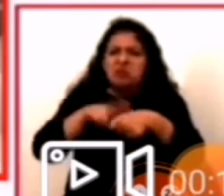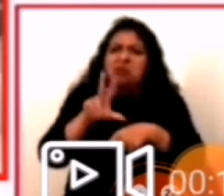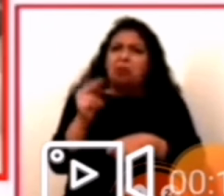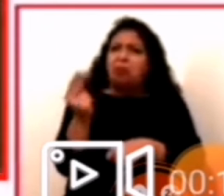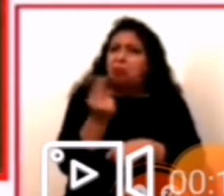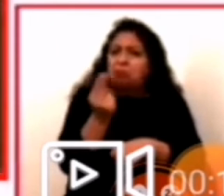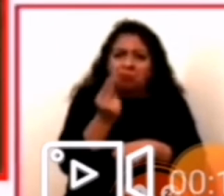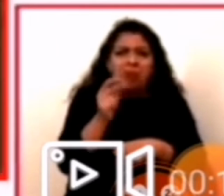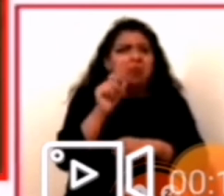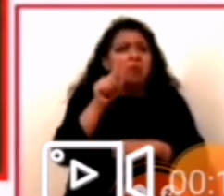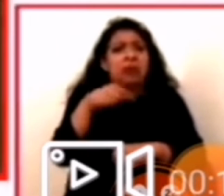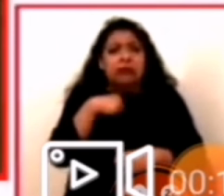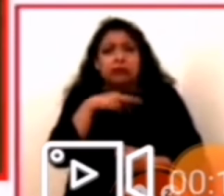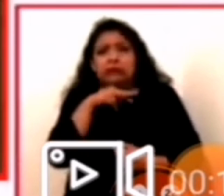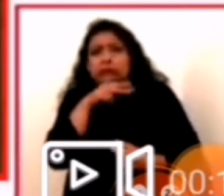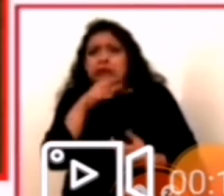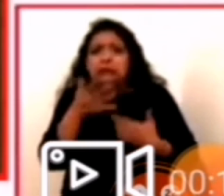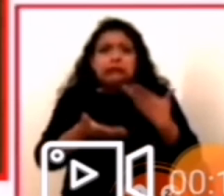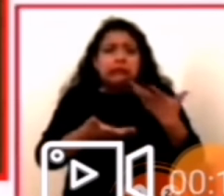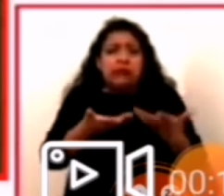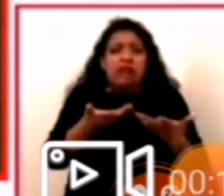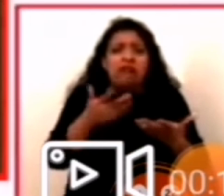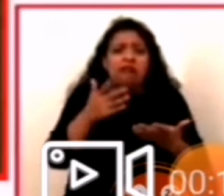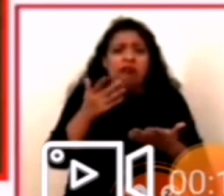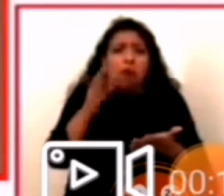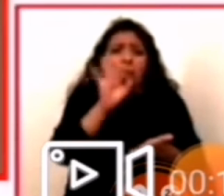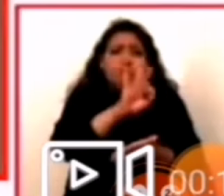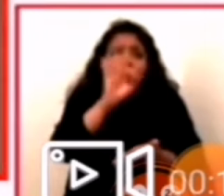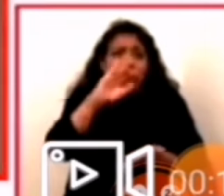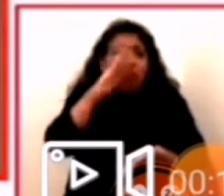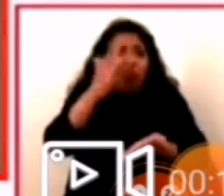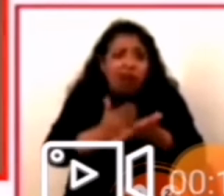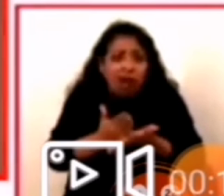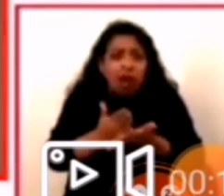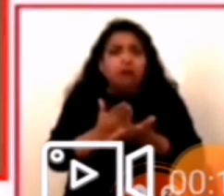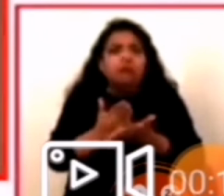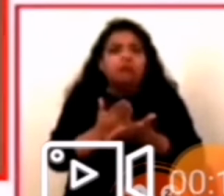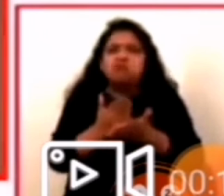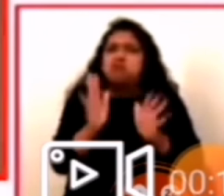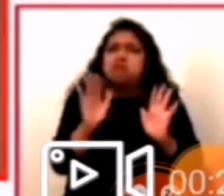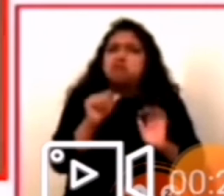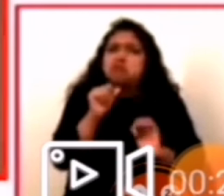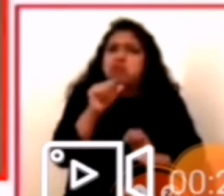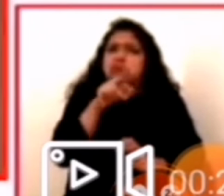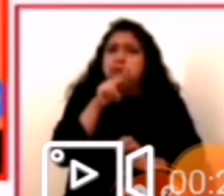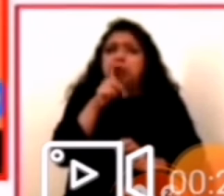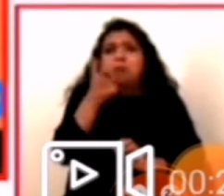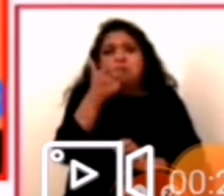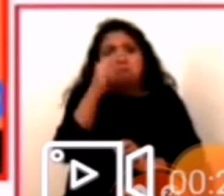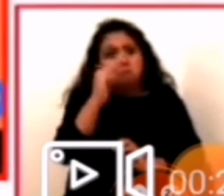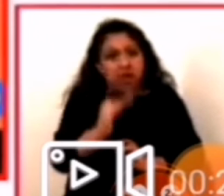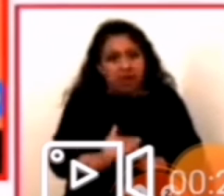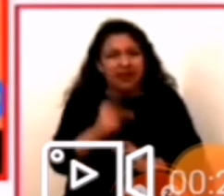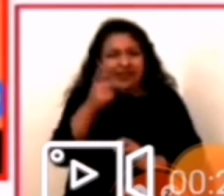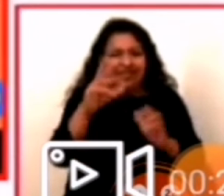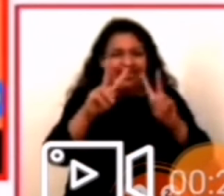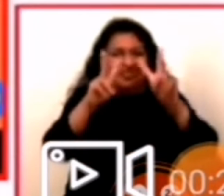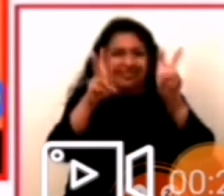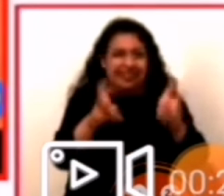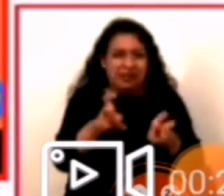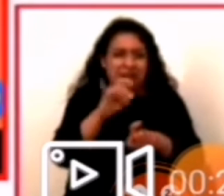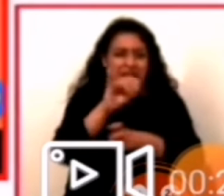no tendremos que preocuparnos por su caducidad y con esto el costo disminuirá. De este tema va a hablar Lee Cronin en el